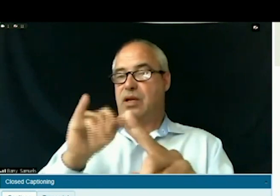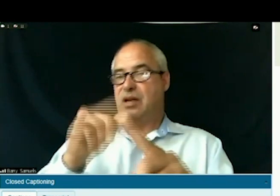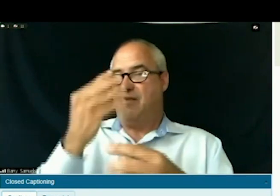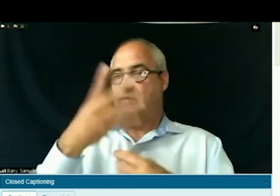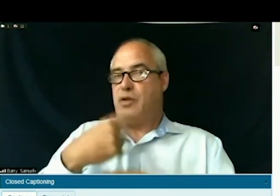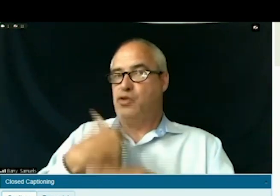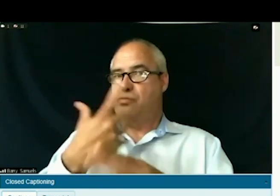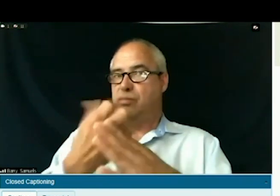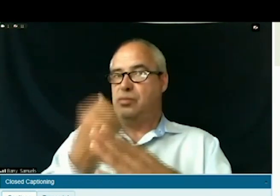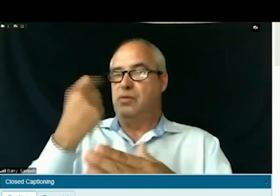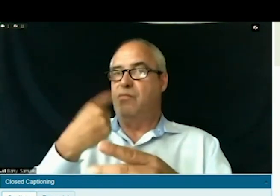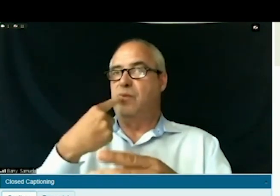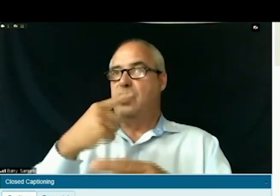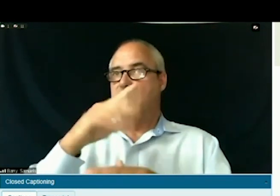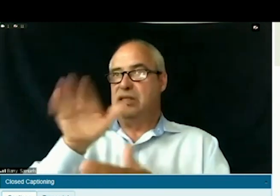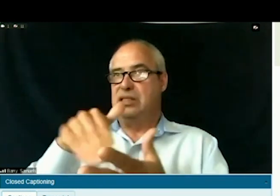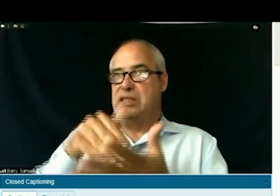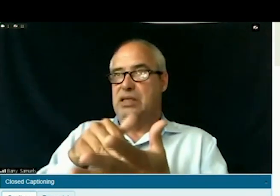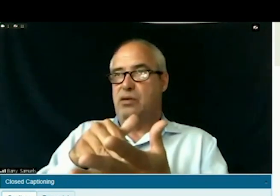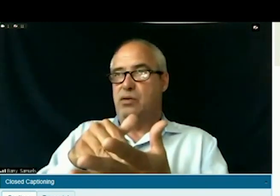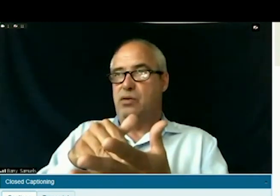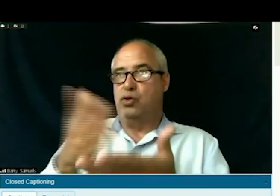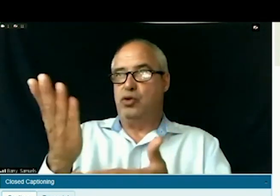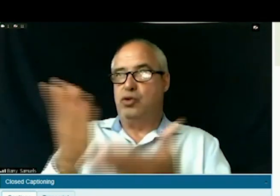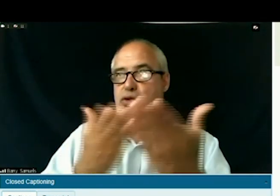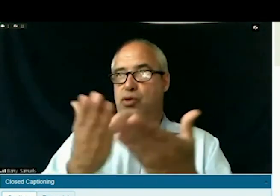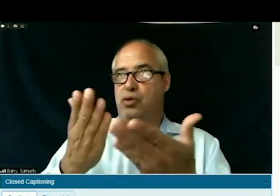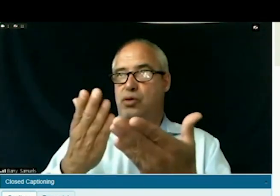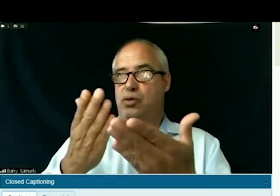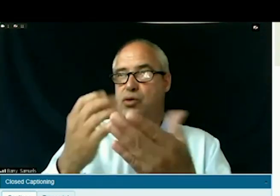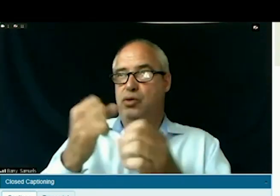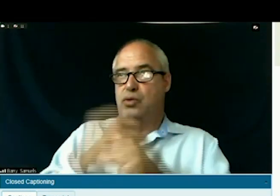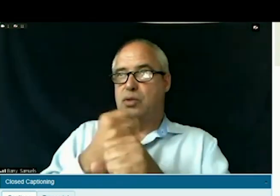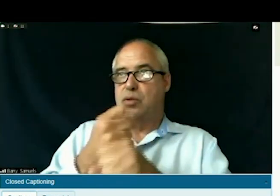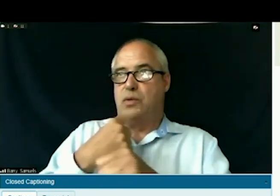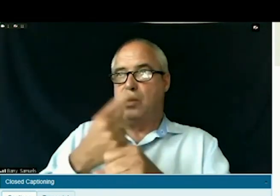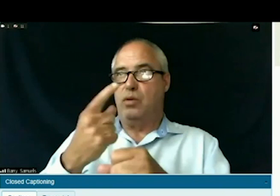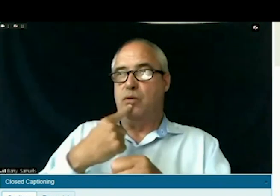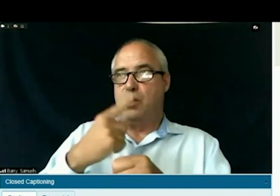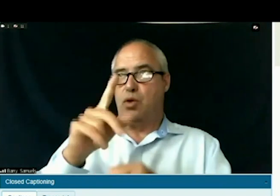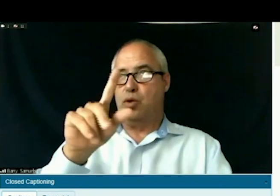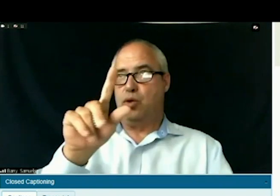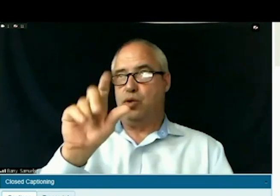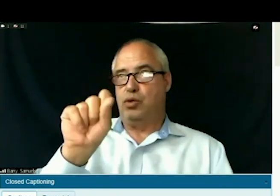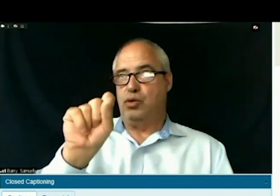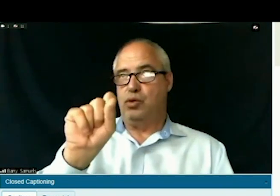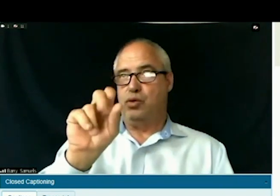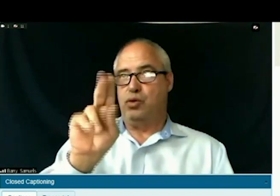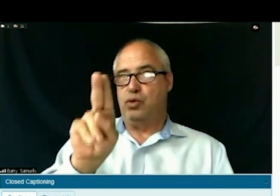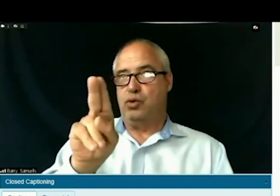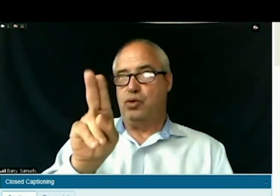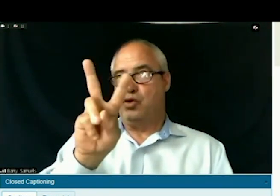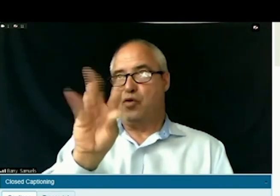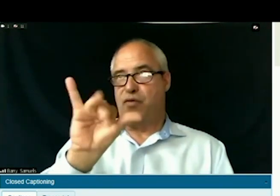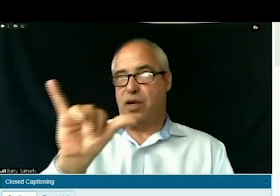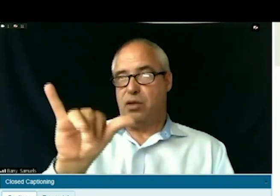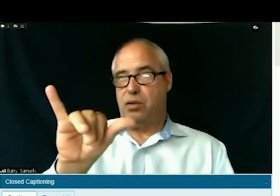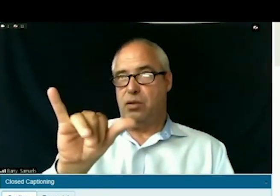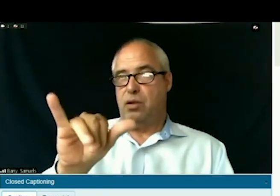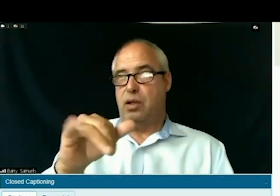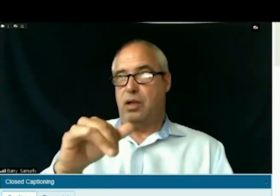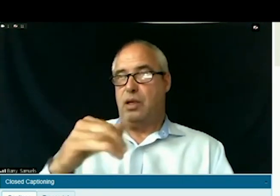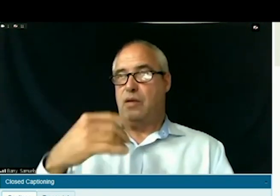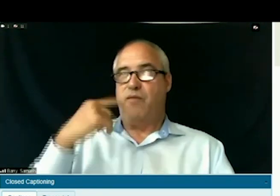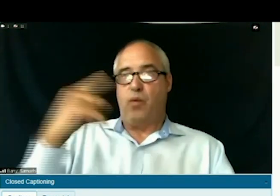the Center for START Services administered a survey for caregivers of persons with intellectual and